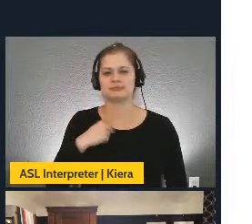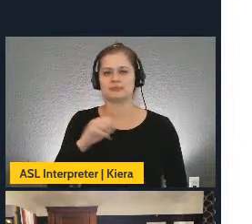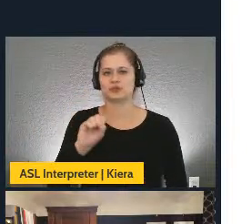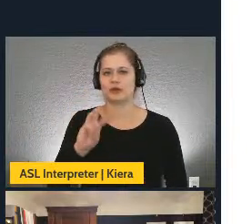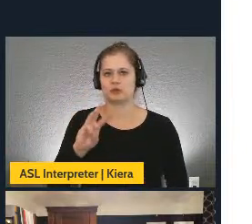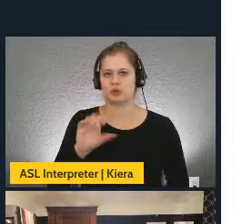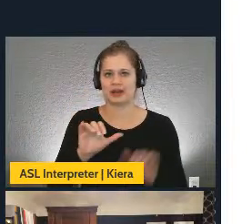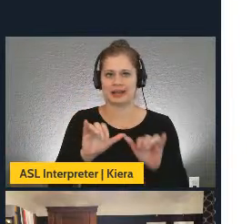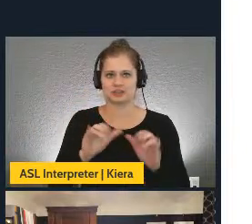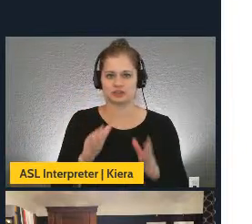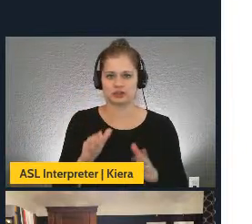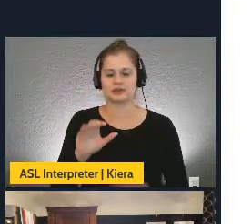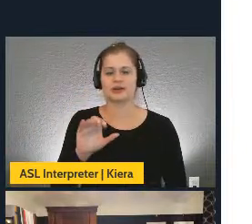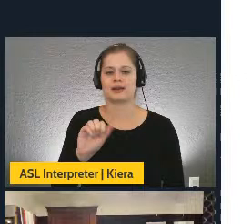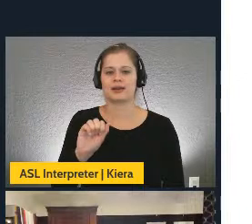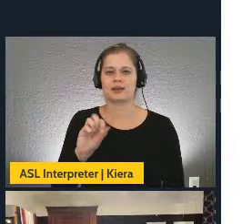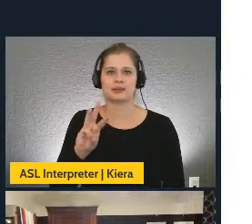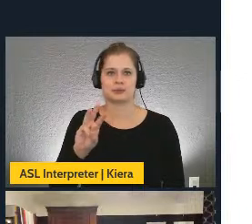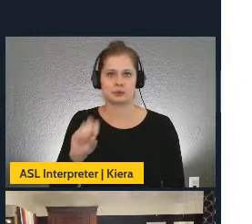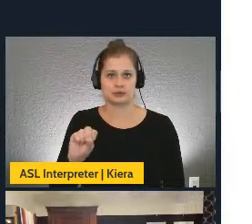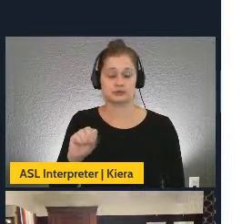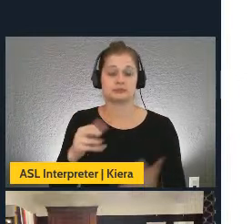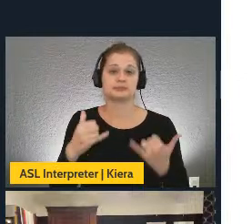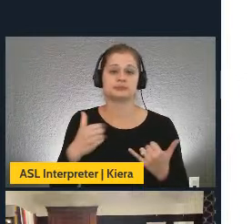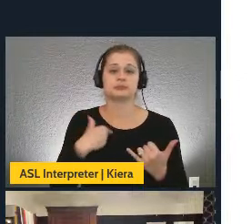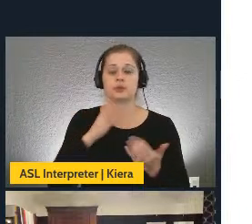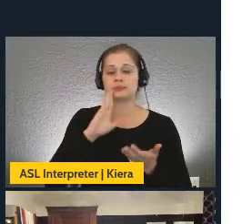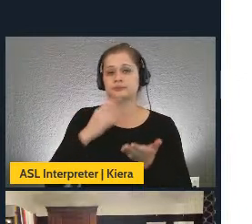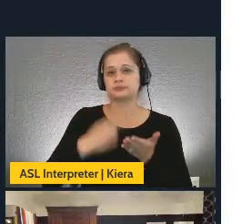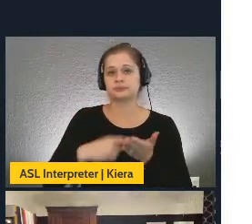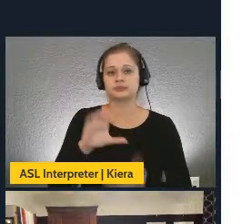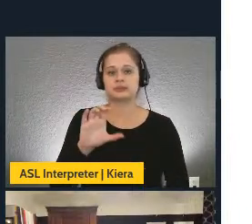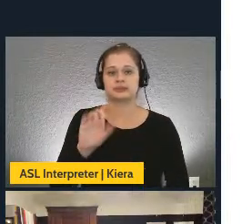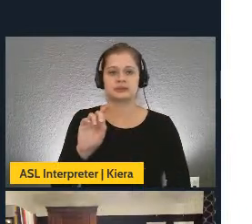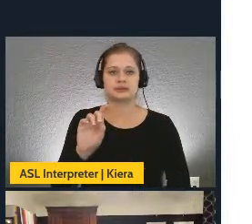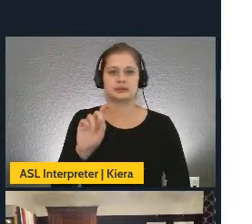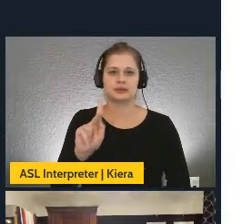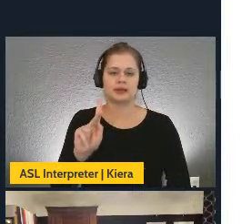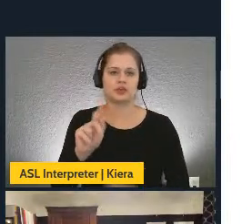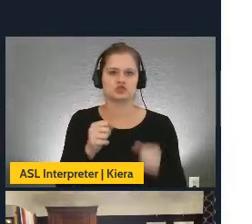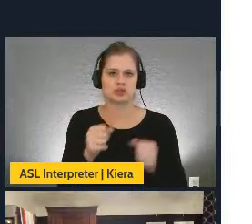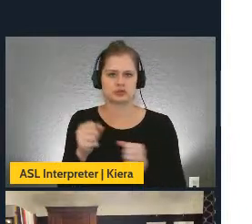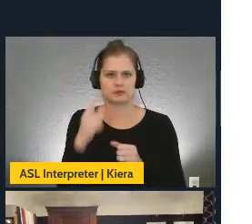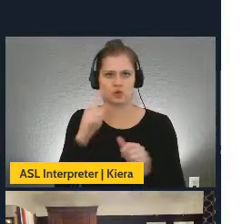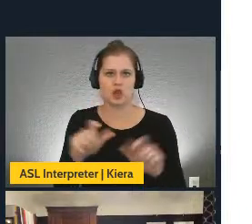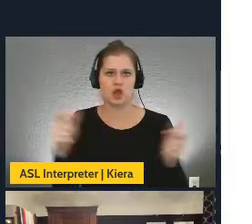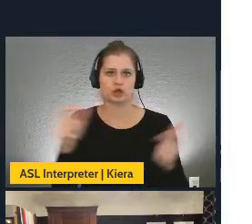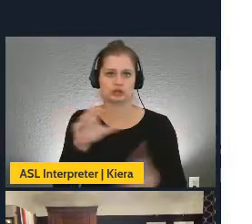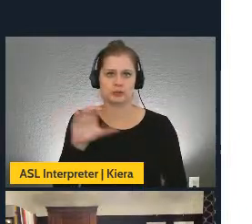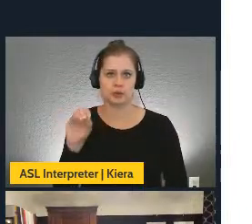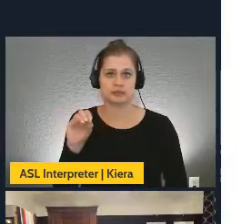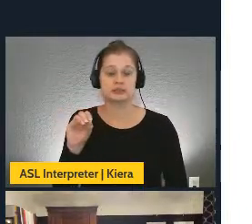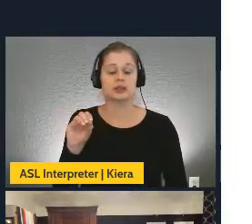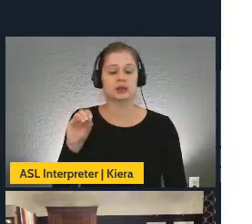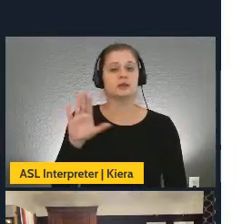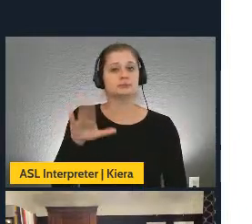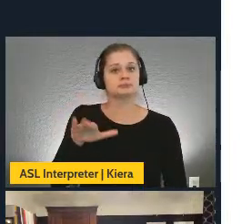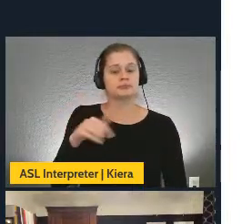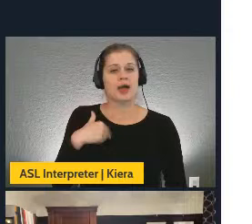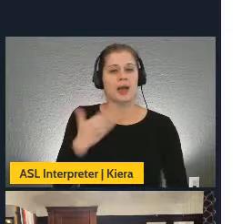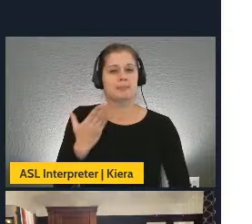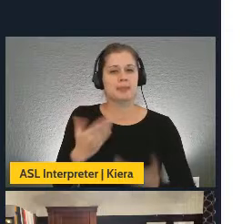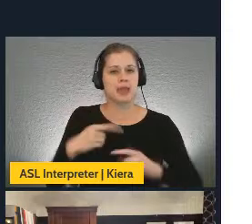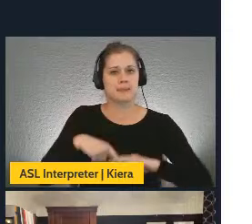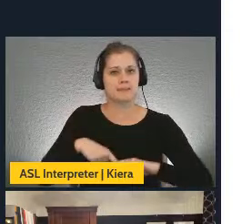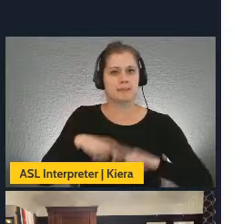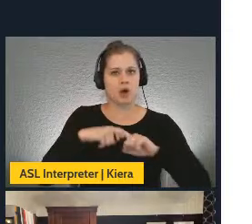to be talking about CDK strategies for large enterprises. And a quick note, I may pause.